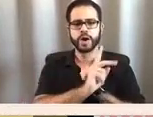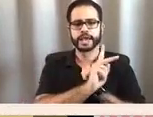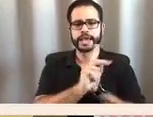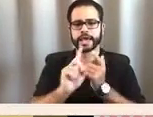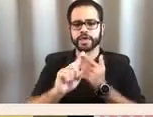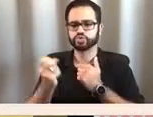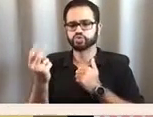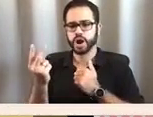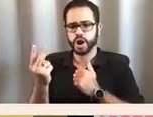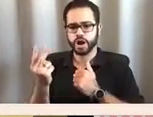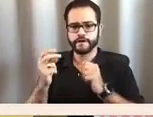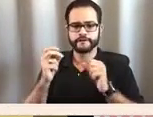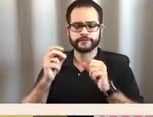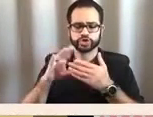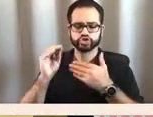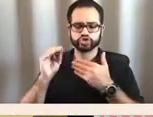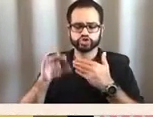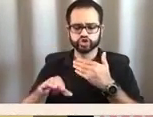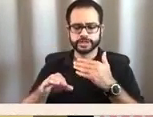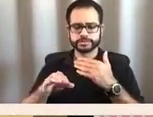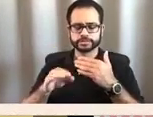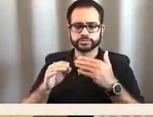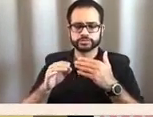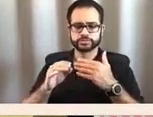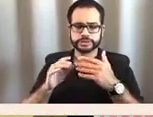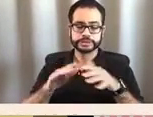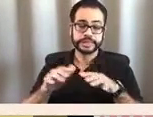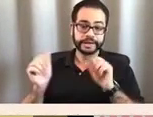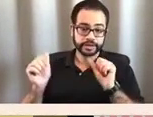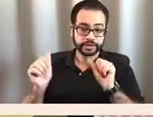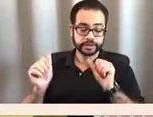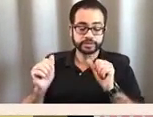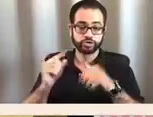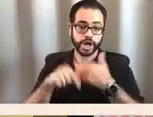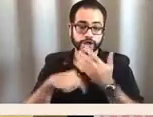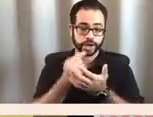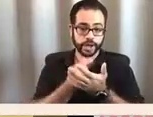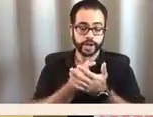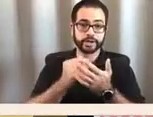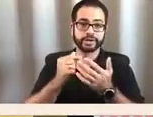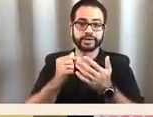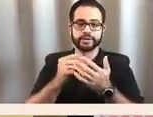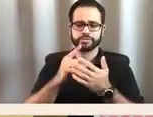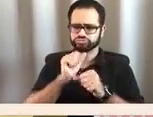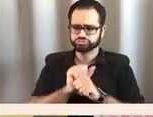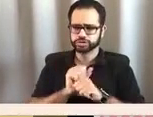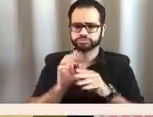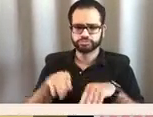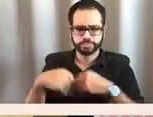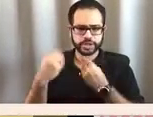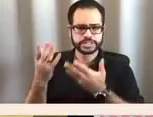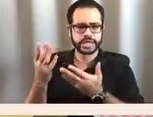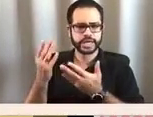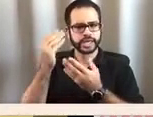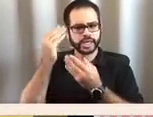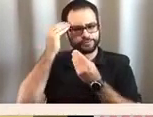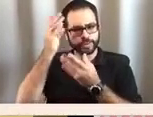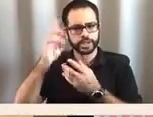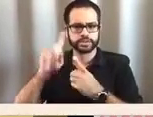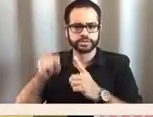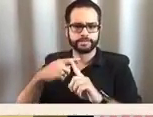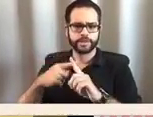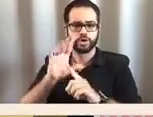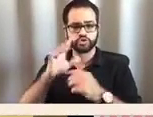12, students exiting K through 12 actually present information about